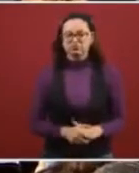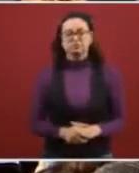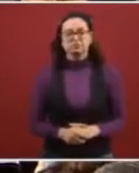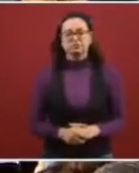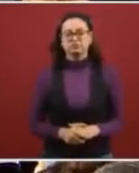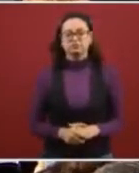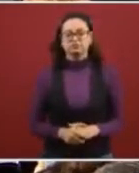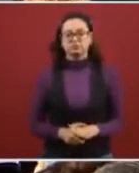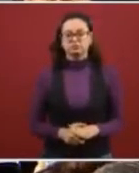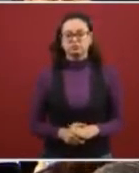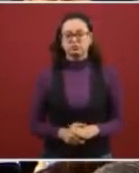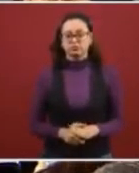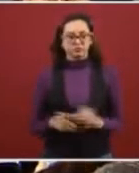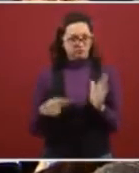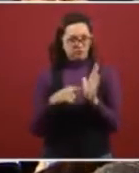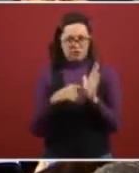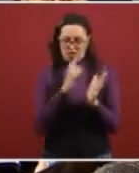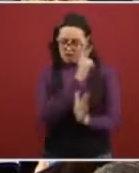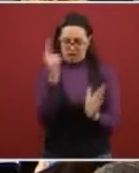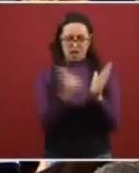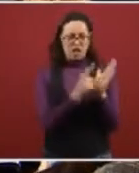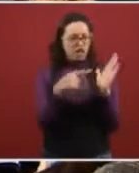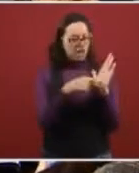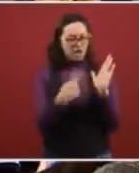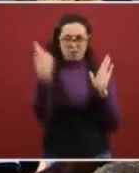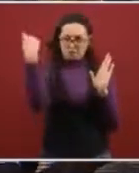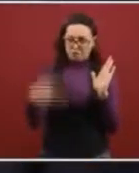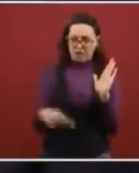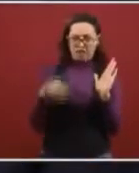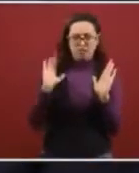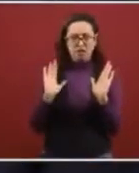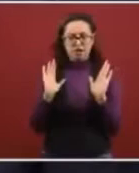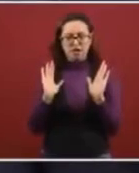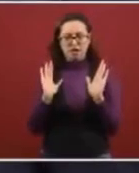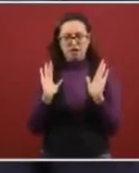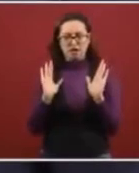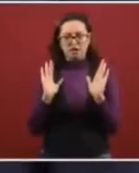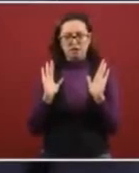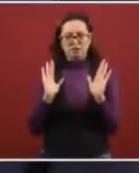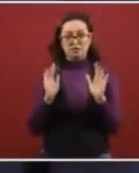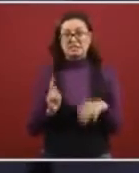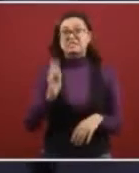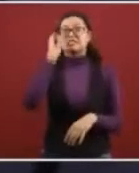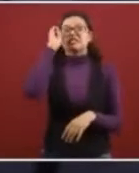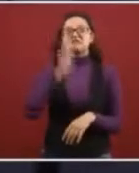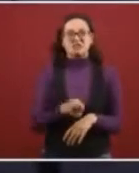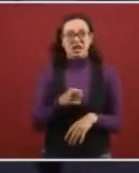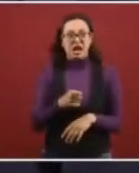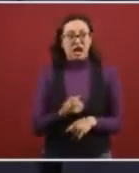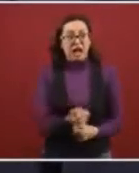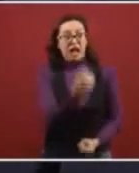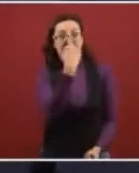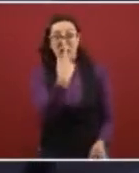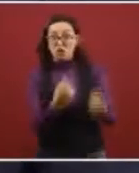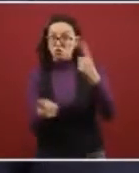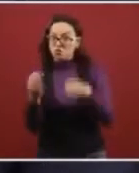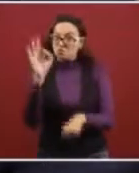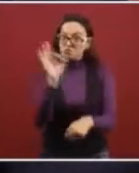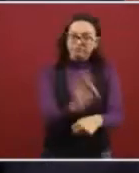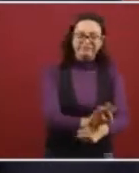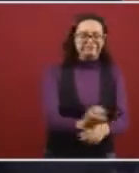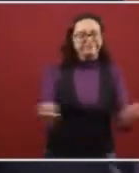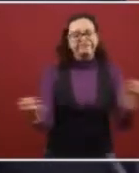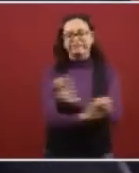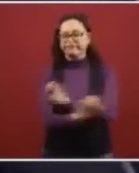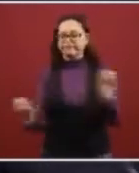will establece be getting, la ley. No se tolera a nadie. They will not tolerate anybody.